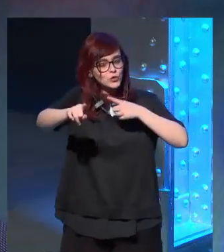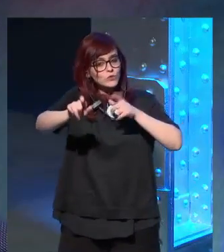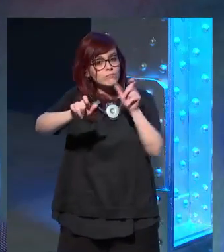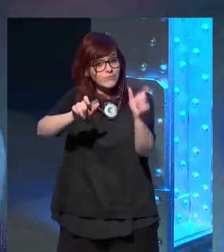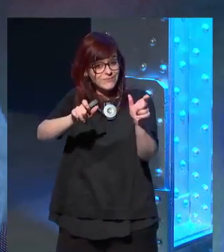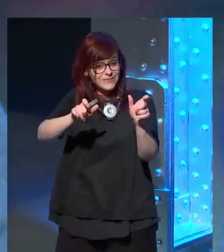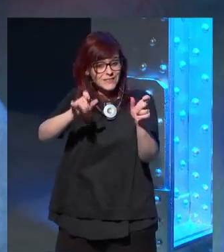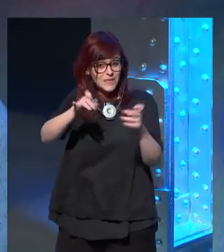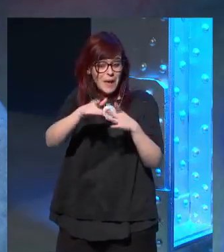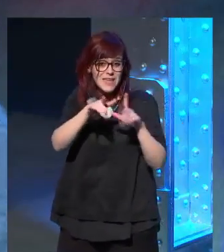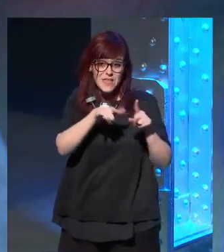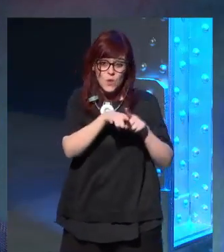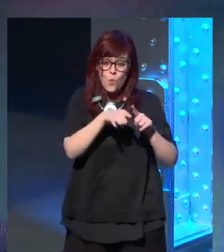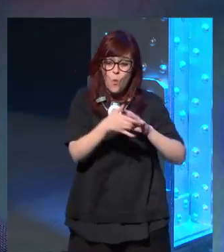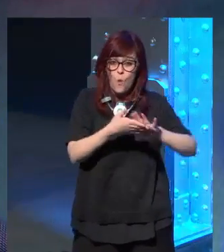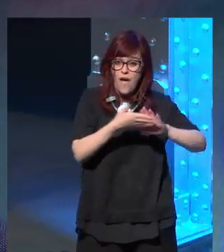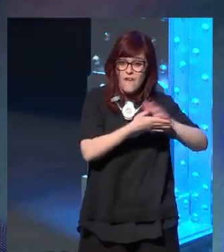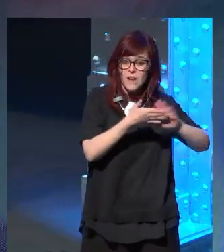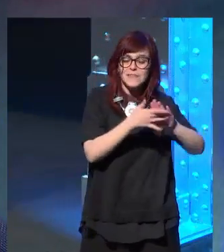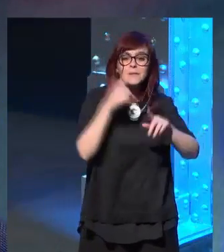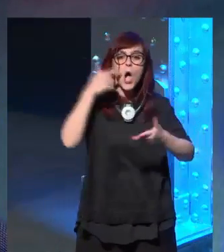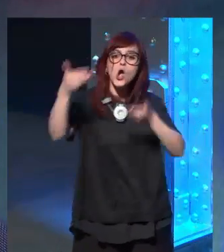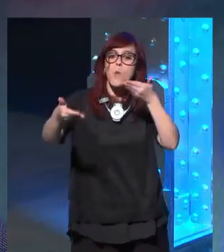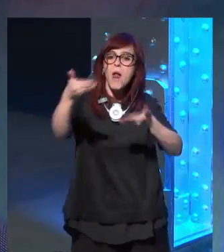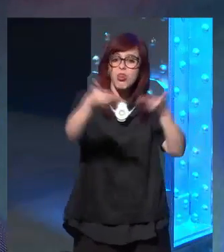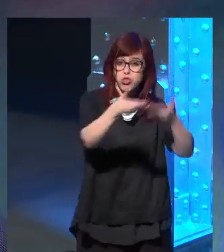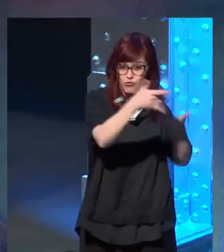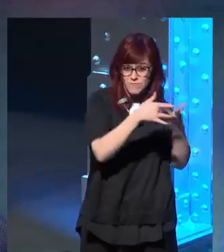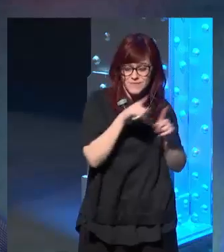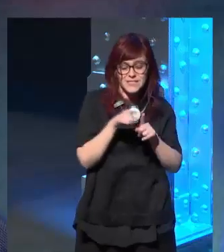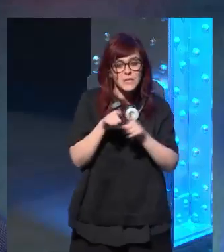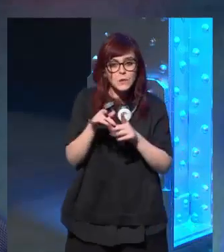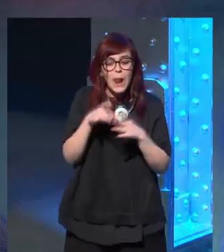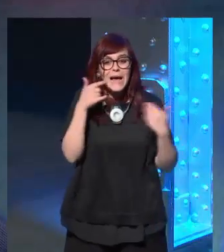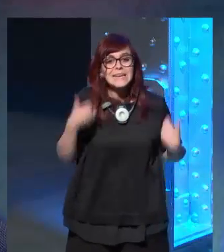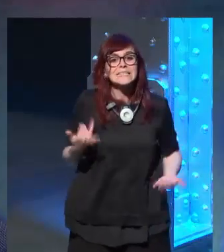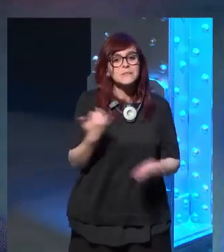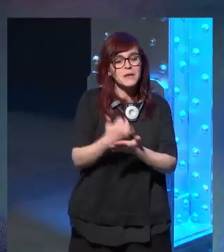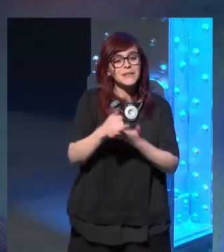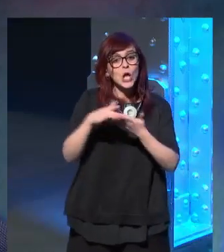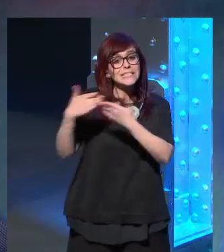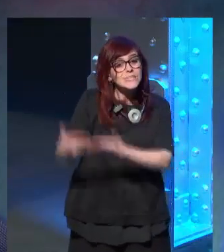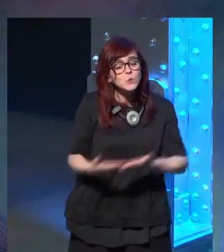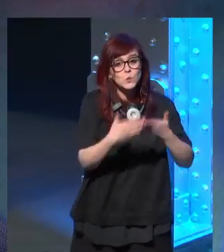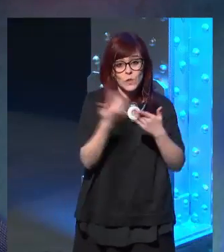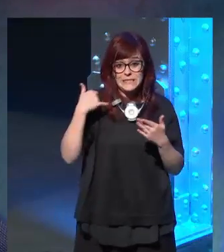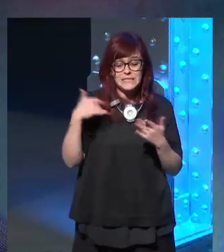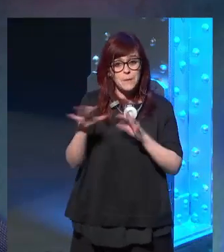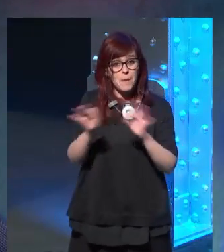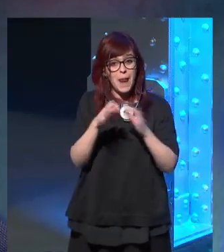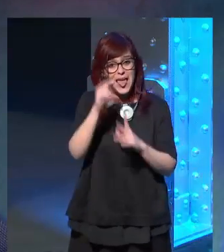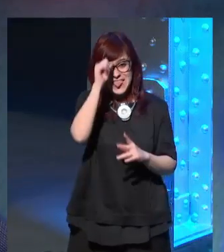talked about before with the comparisons. And I told you about the experiment or the studies they've done in India,